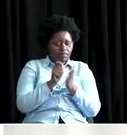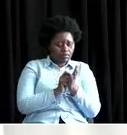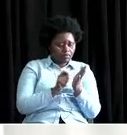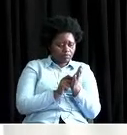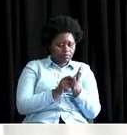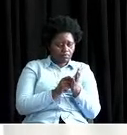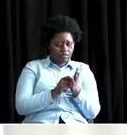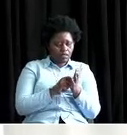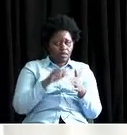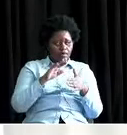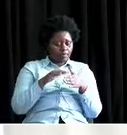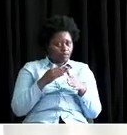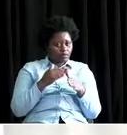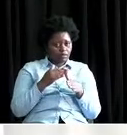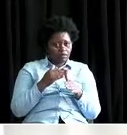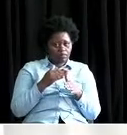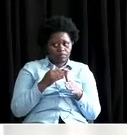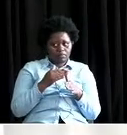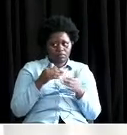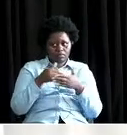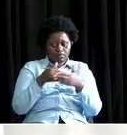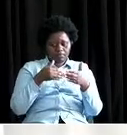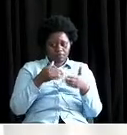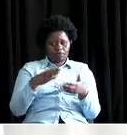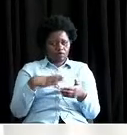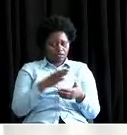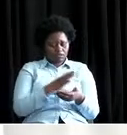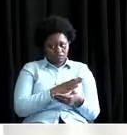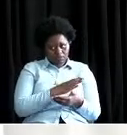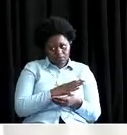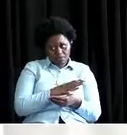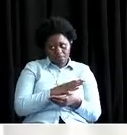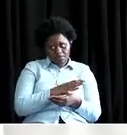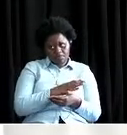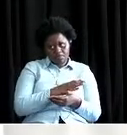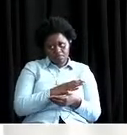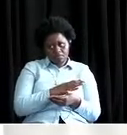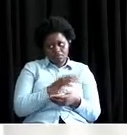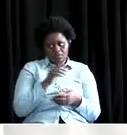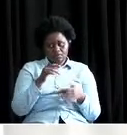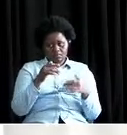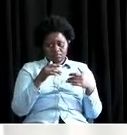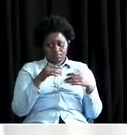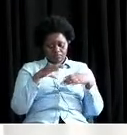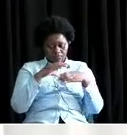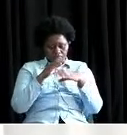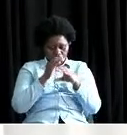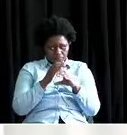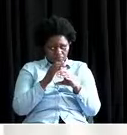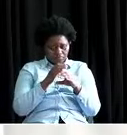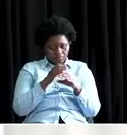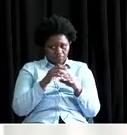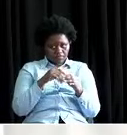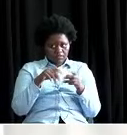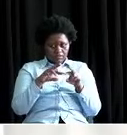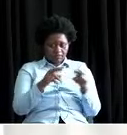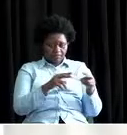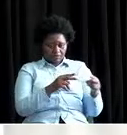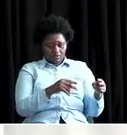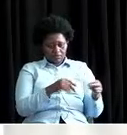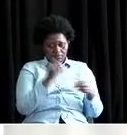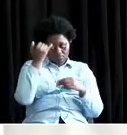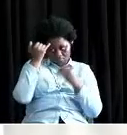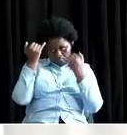the view that because they are before councillors and they are being considered and different views are